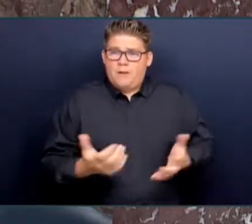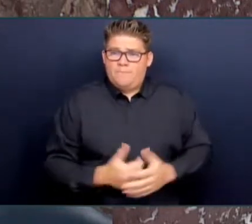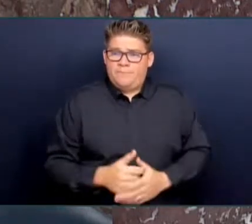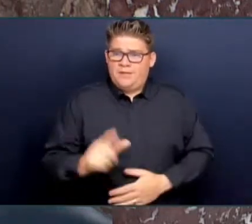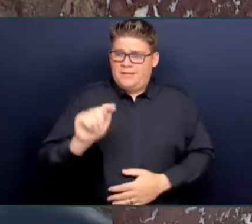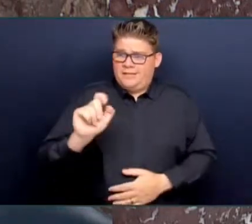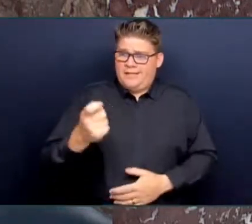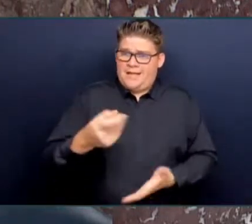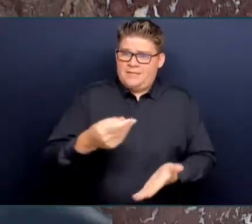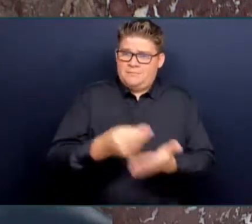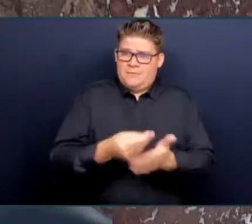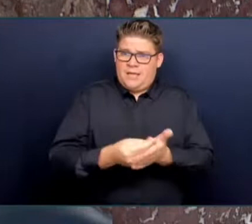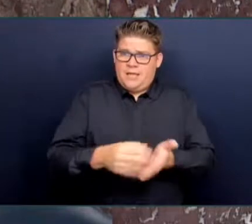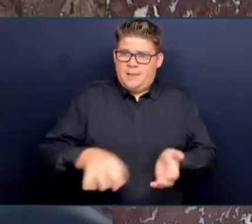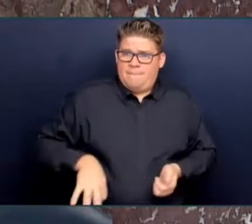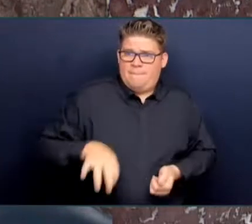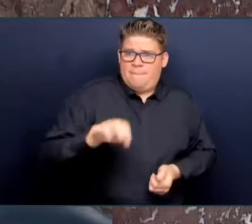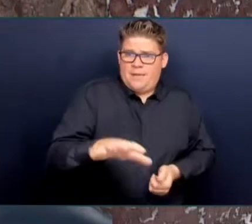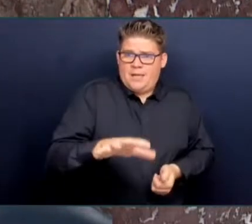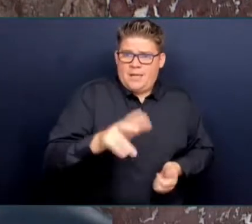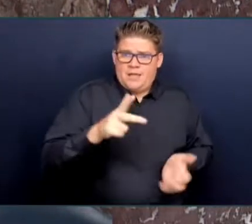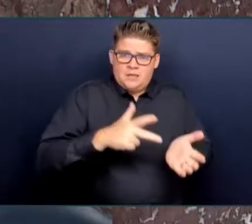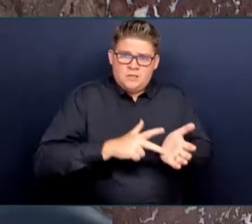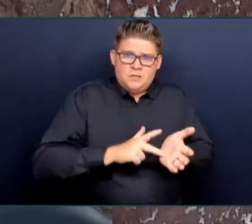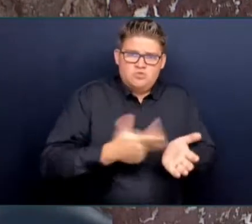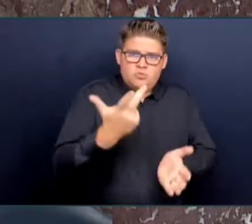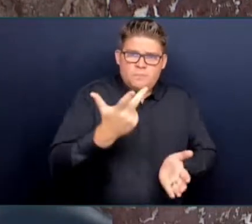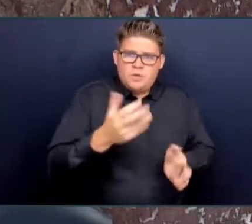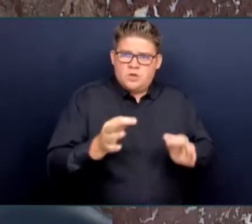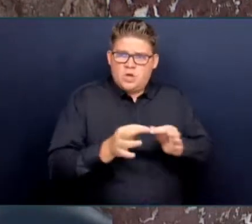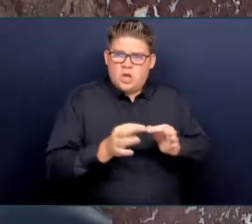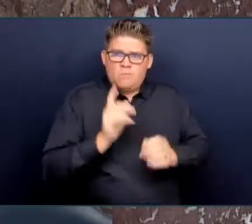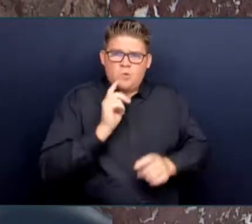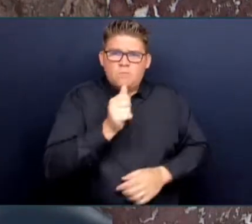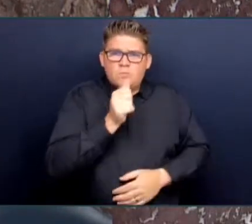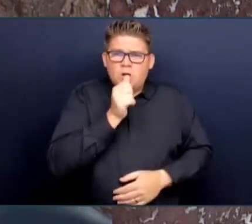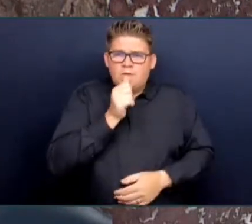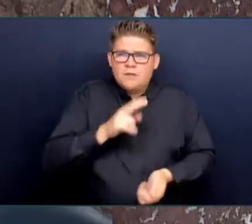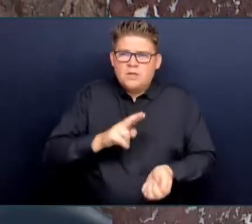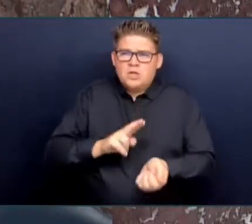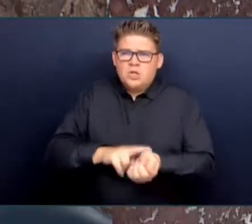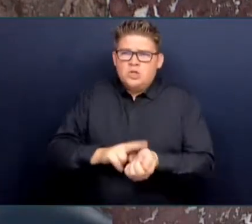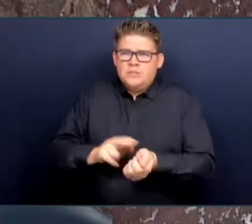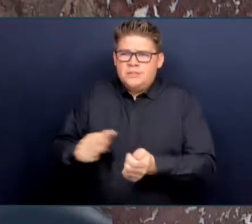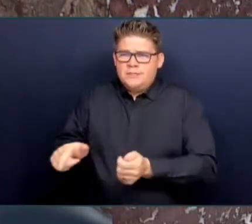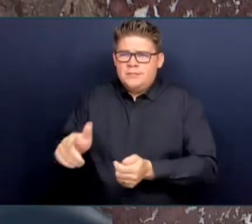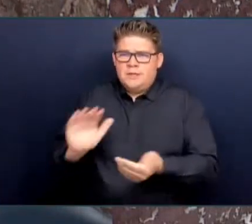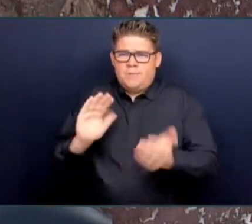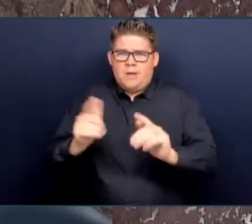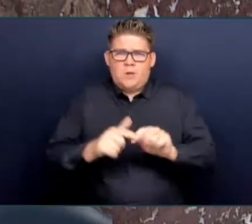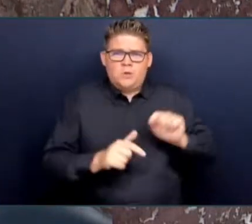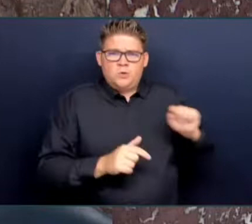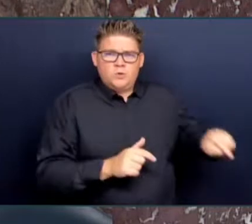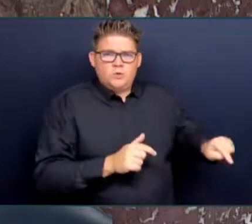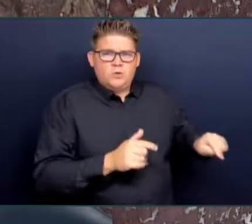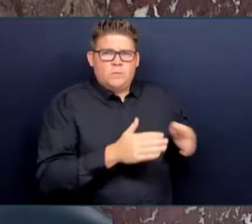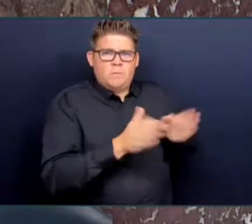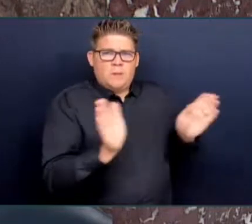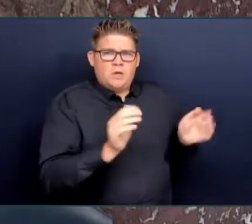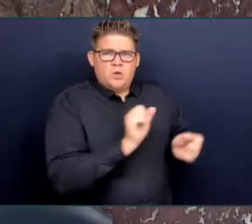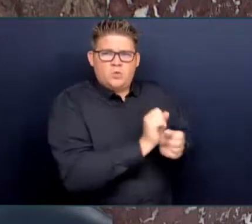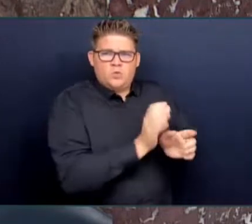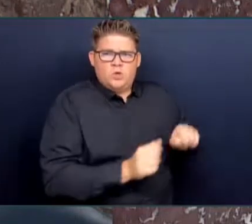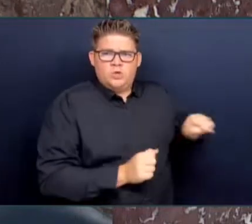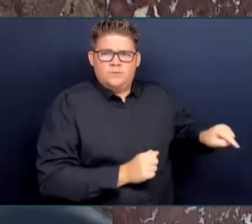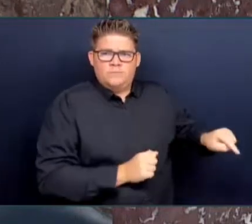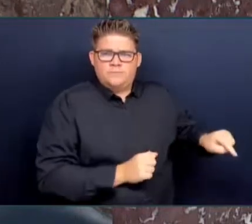agency contractor, but it's also wrong, it's inefficient, and it's destroying the morale of our nurses. A nurse